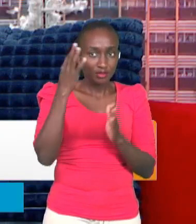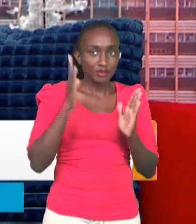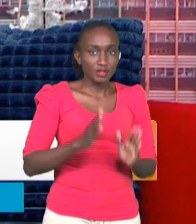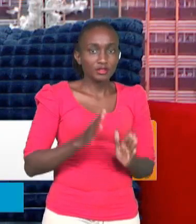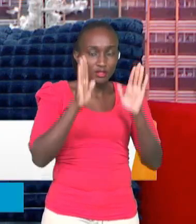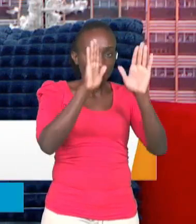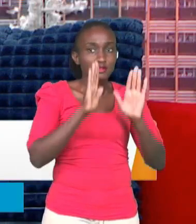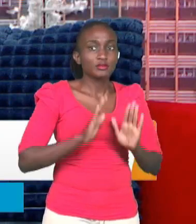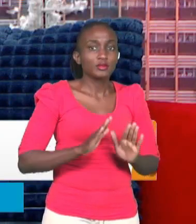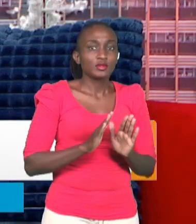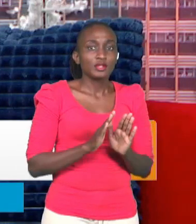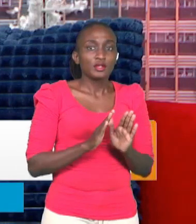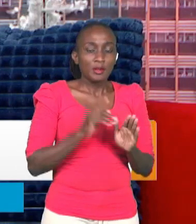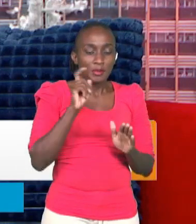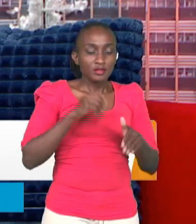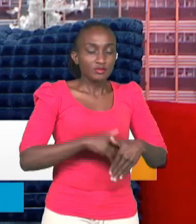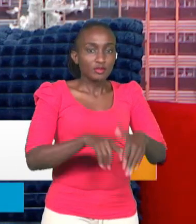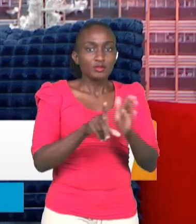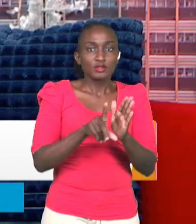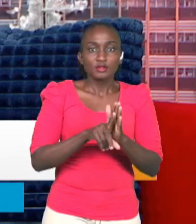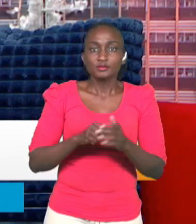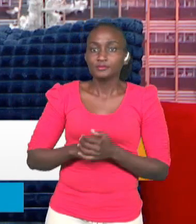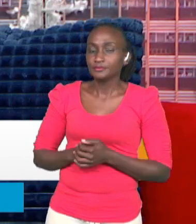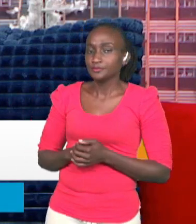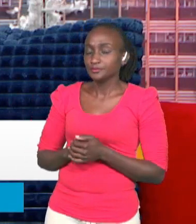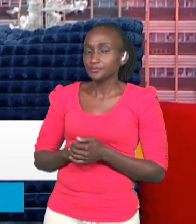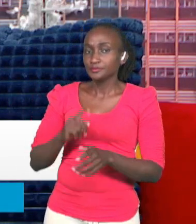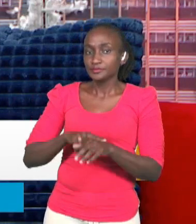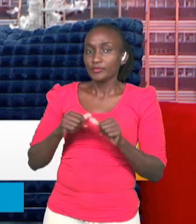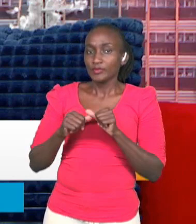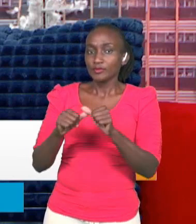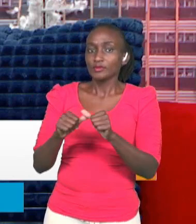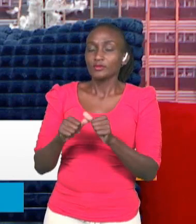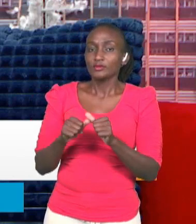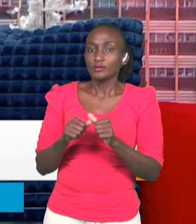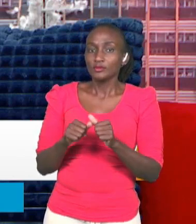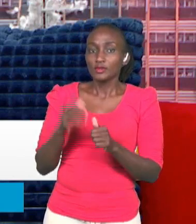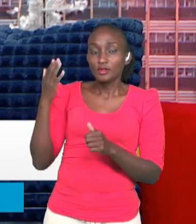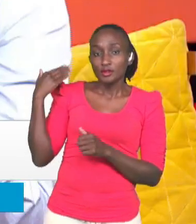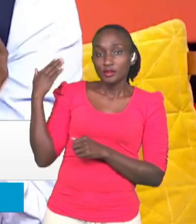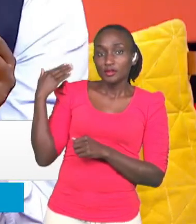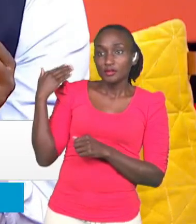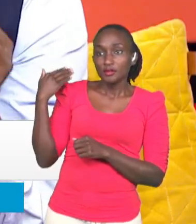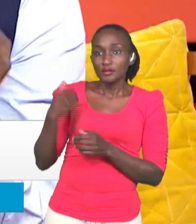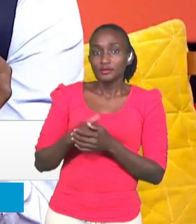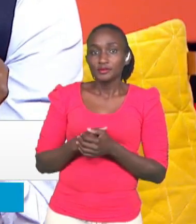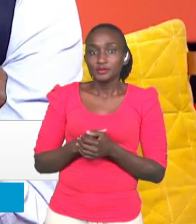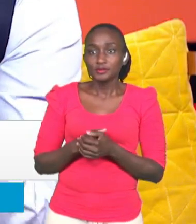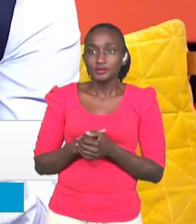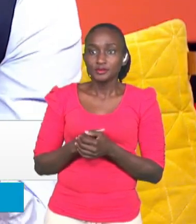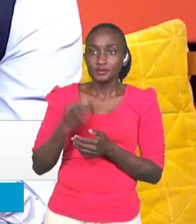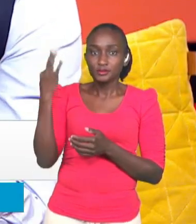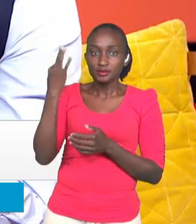those people will put in check. All right. Yeah. Now, still, when you continue this thing, previously, before a minister of